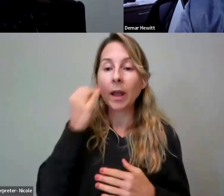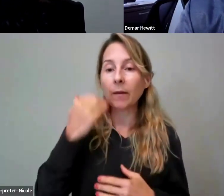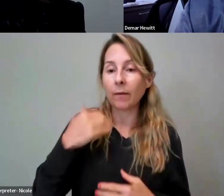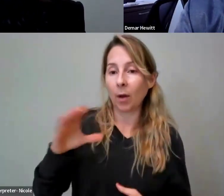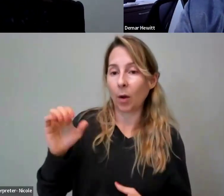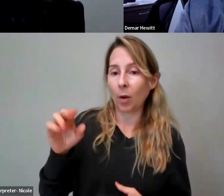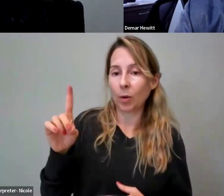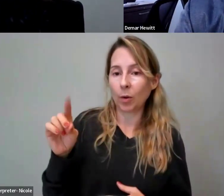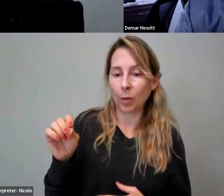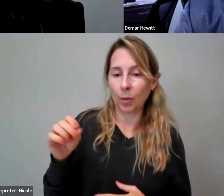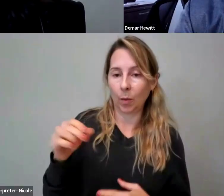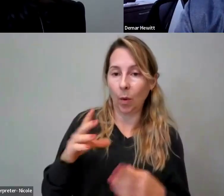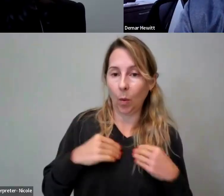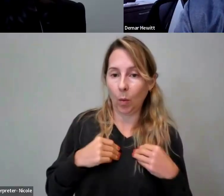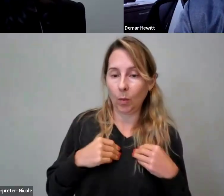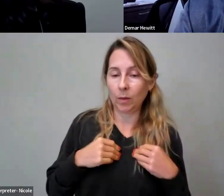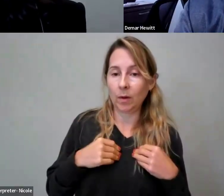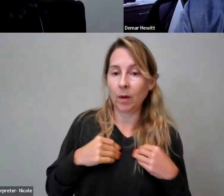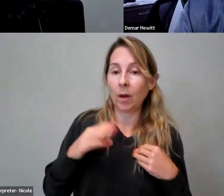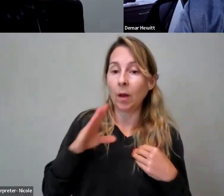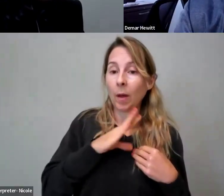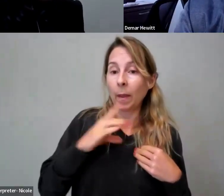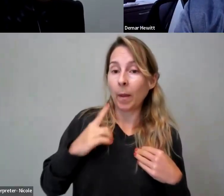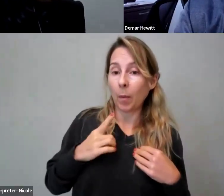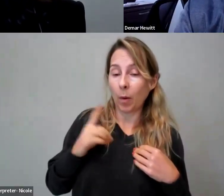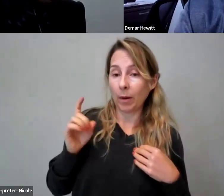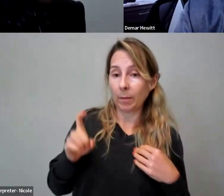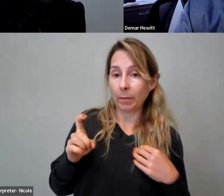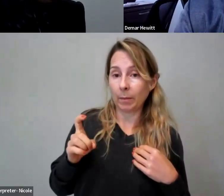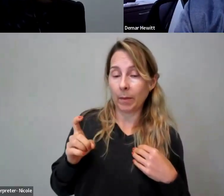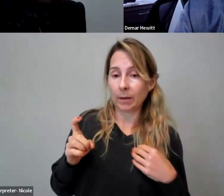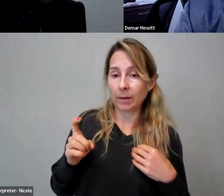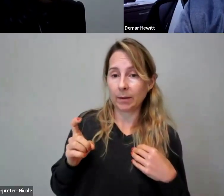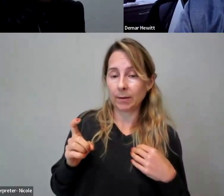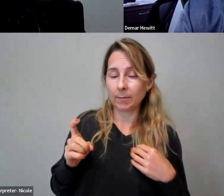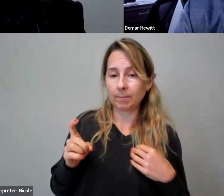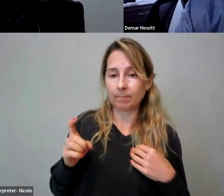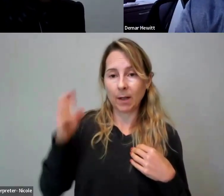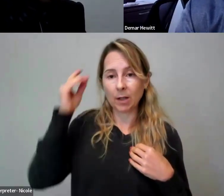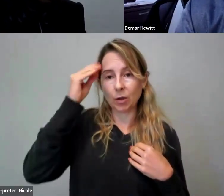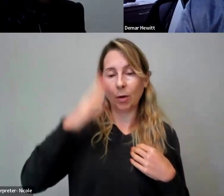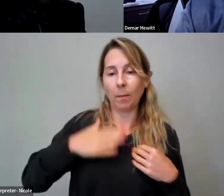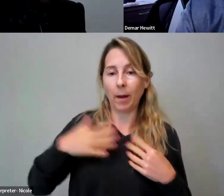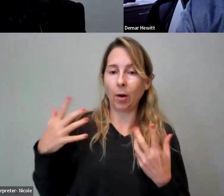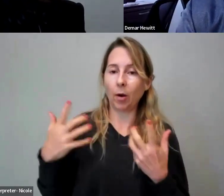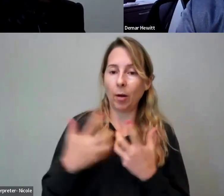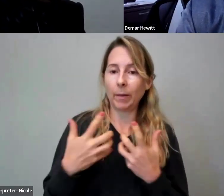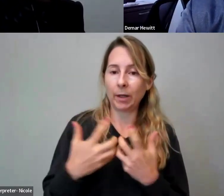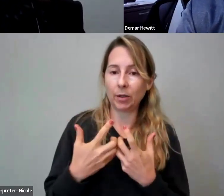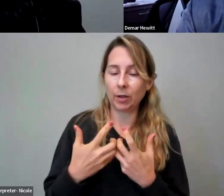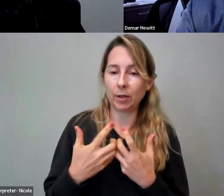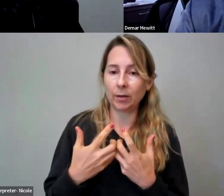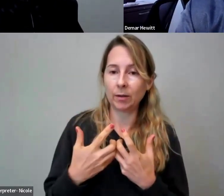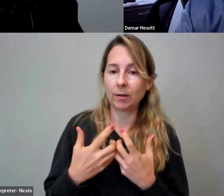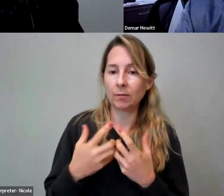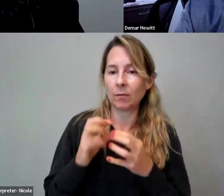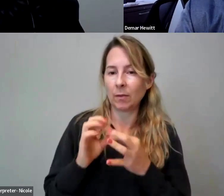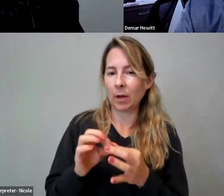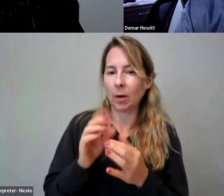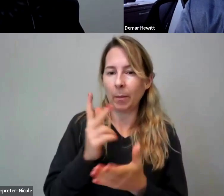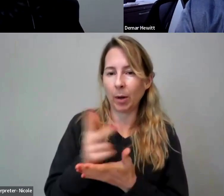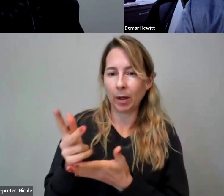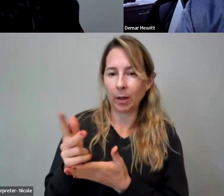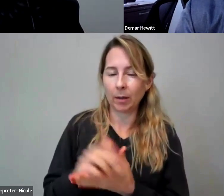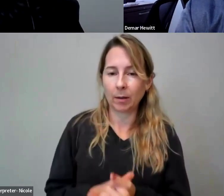condo board have to take into account the accommodation of a particular owner as it applies to common areas of parking arrangements?